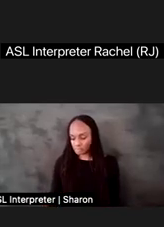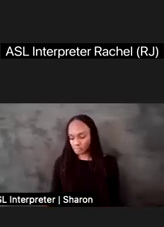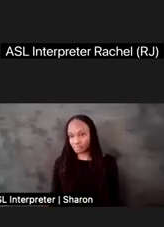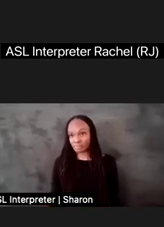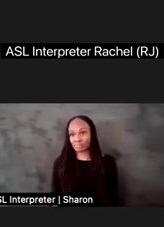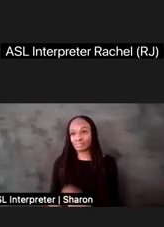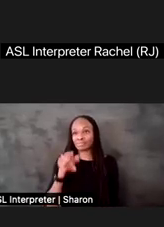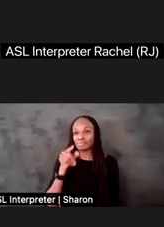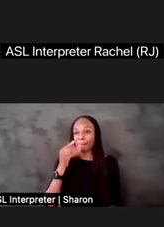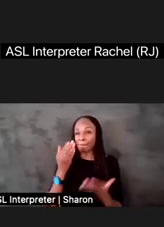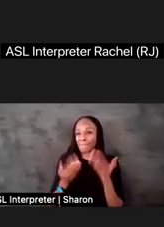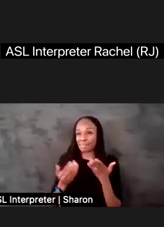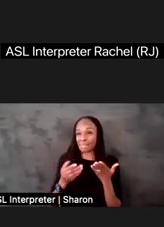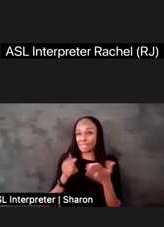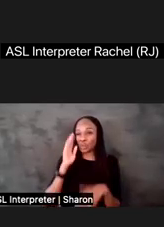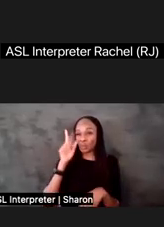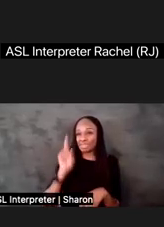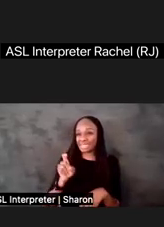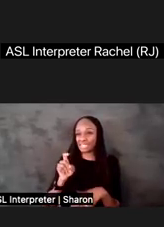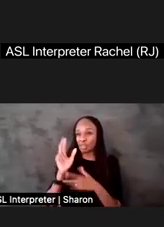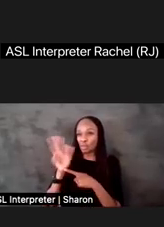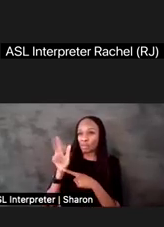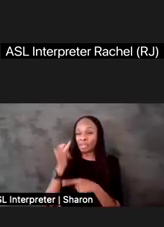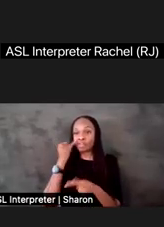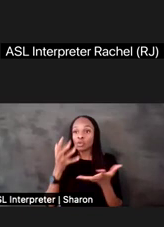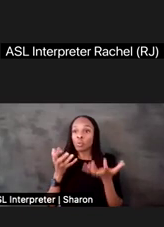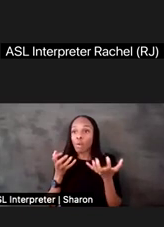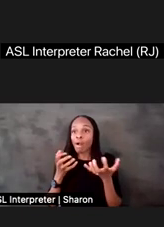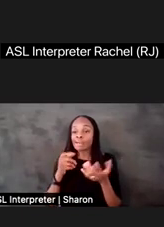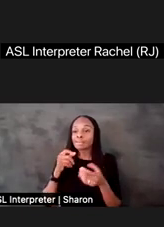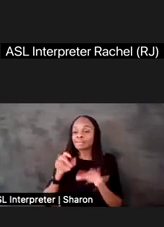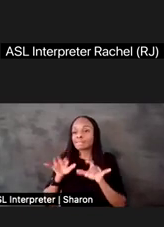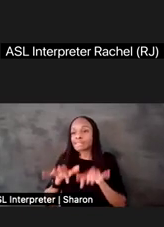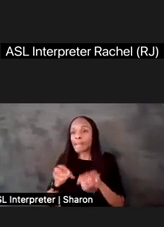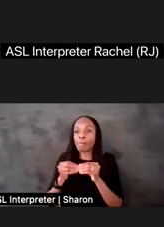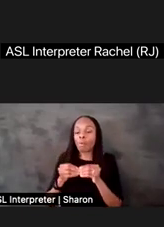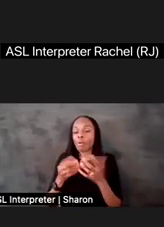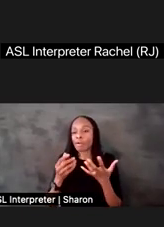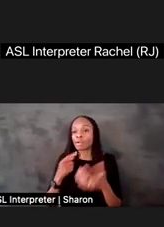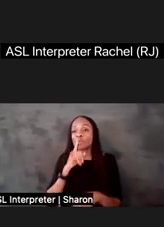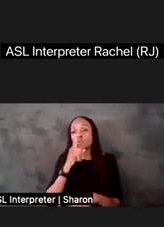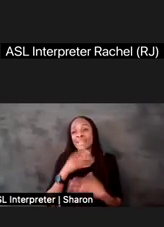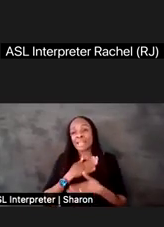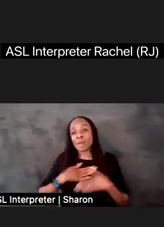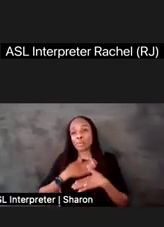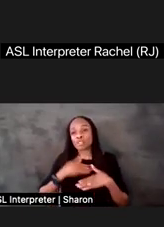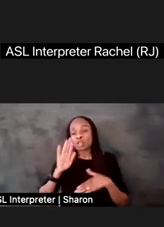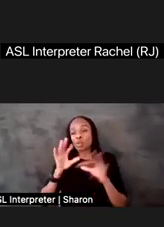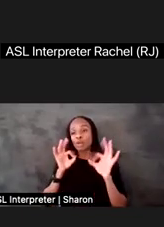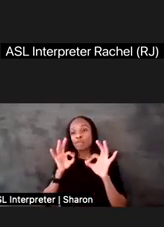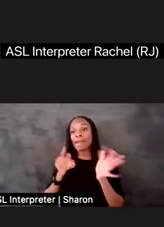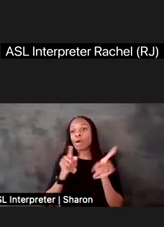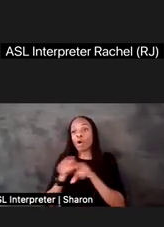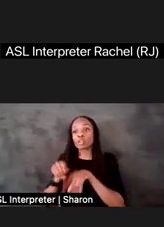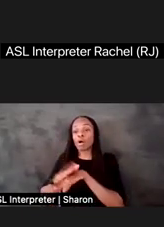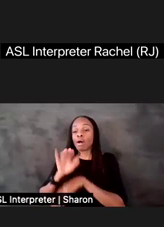3 minutes. If you want to type a bit more, make it a little bit longer, but we really appreciate your feedback. And also on that survey is where